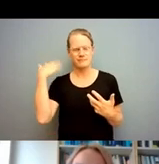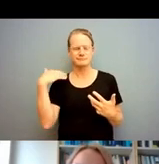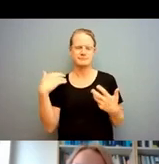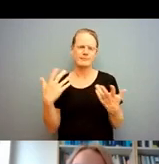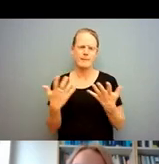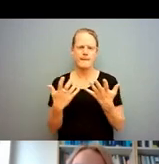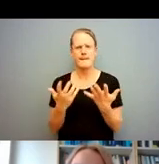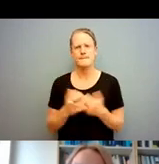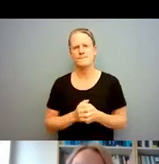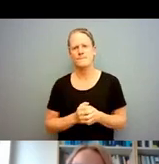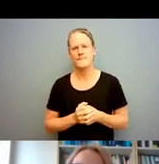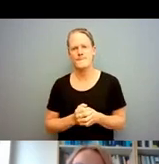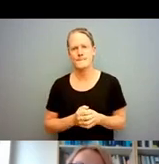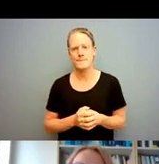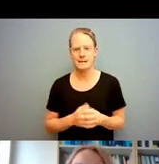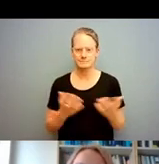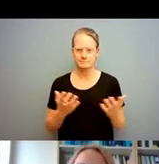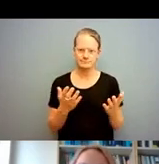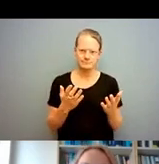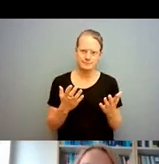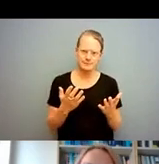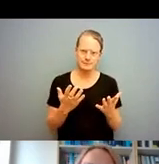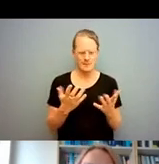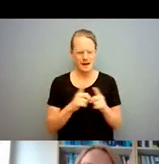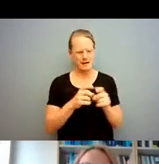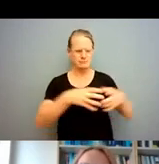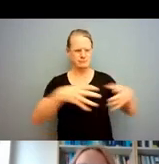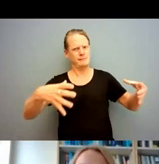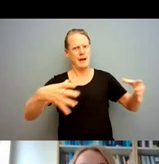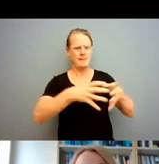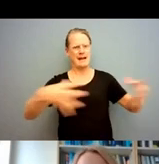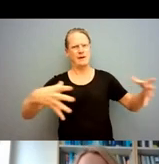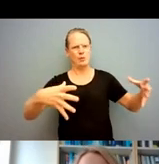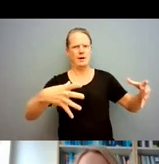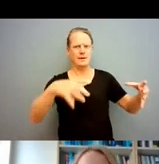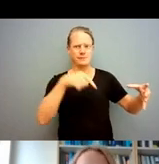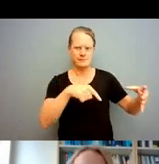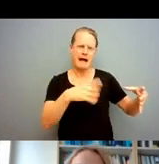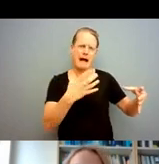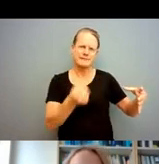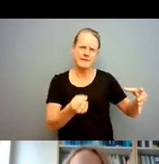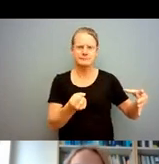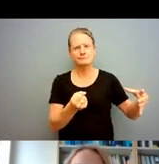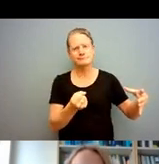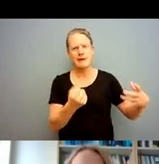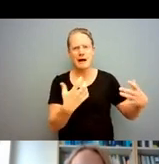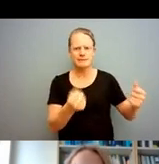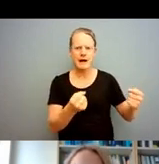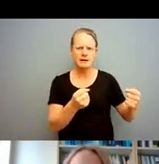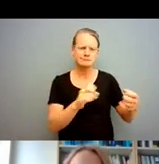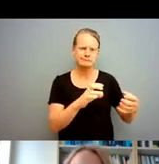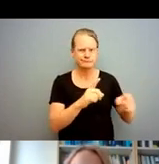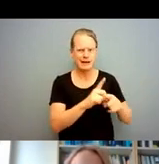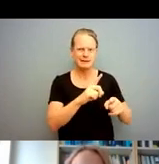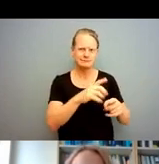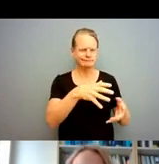the majority people that actually have established a state. So right to